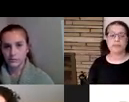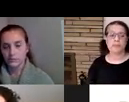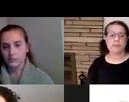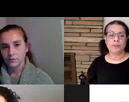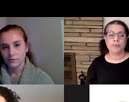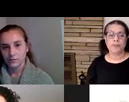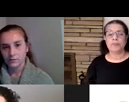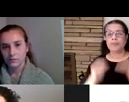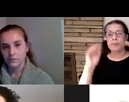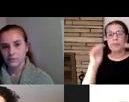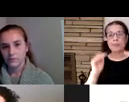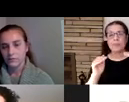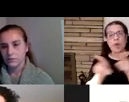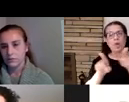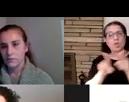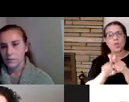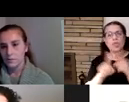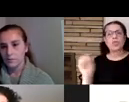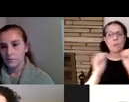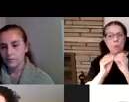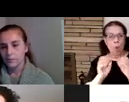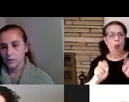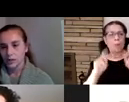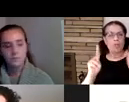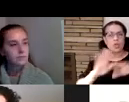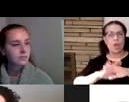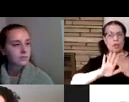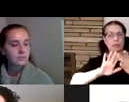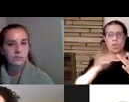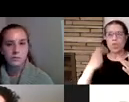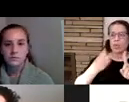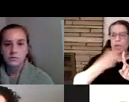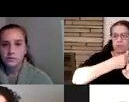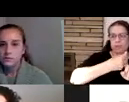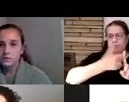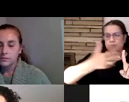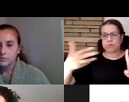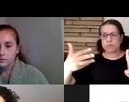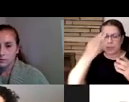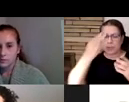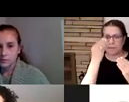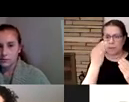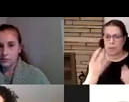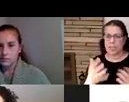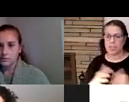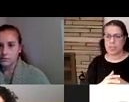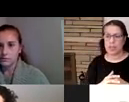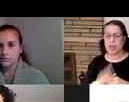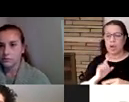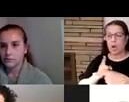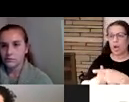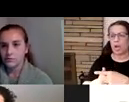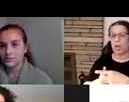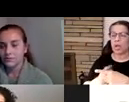there are opportunities for you online to give us really detailed feedback about, you know, the corner of Broadway and